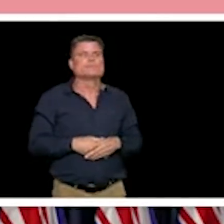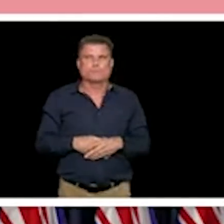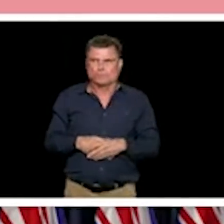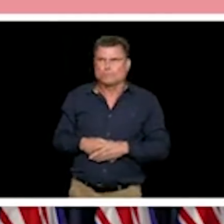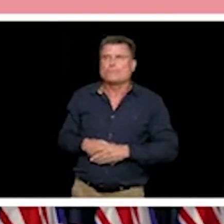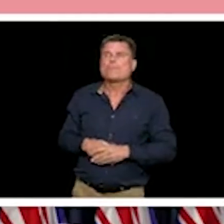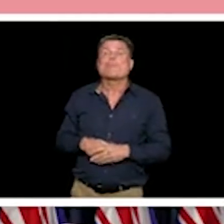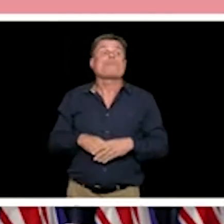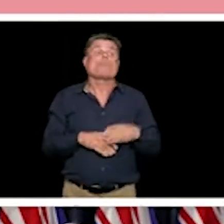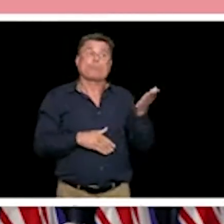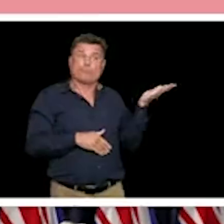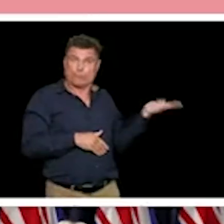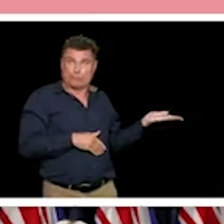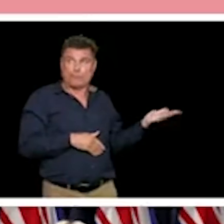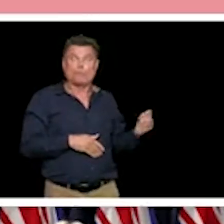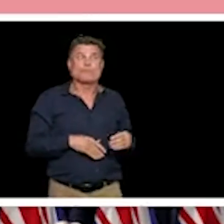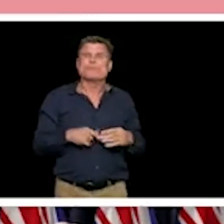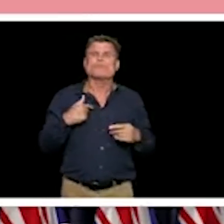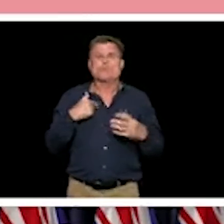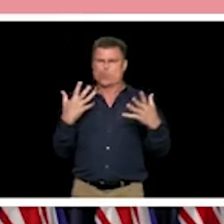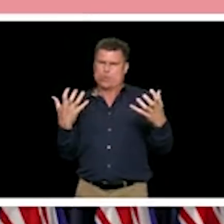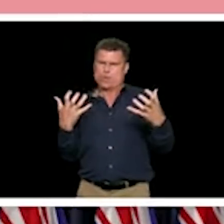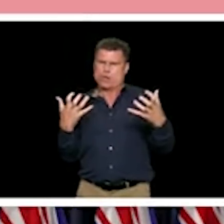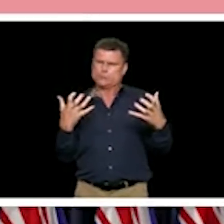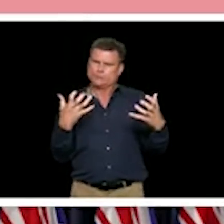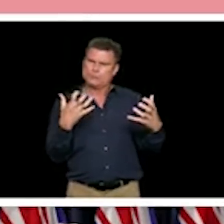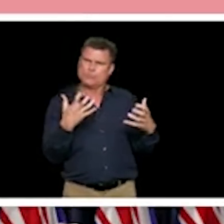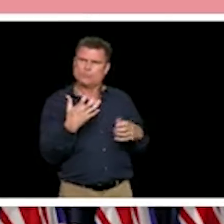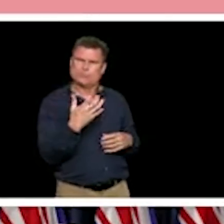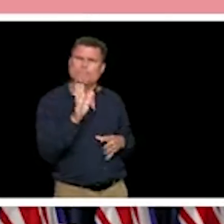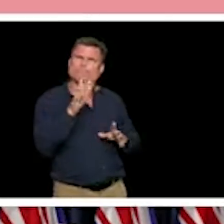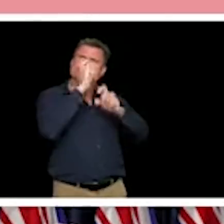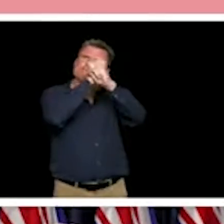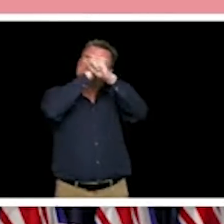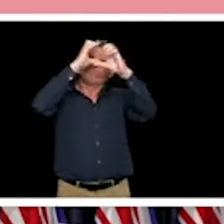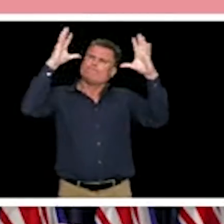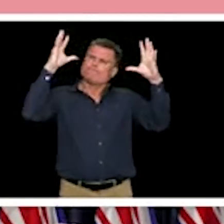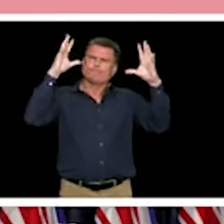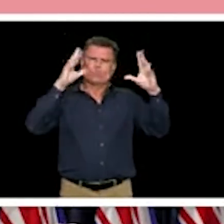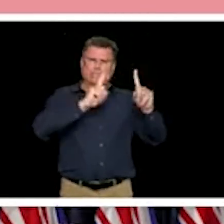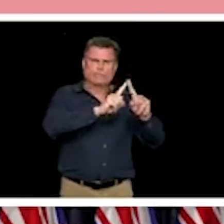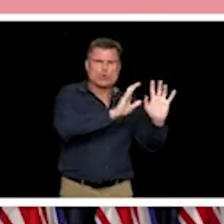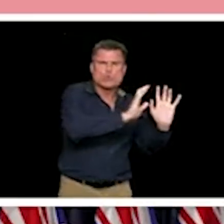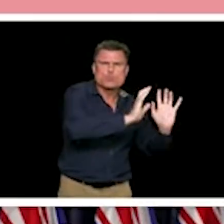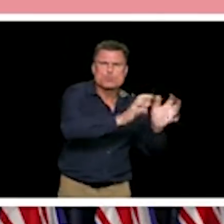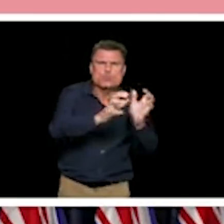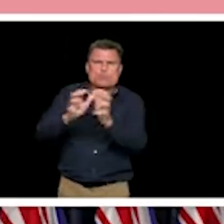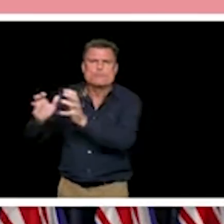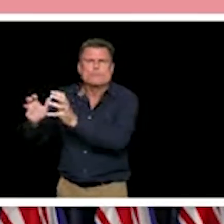So one of the most important things we needed to understand was how the impact of these measures